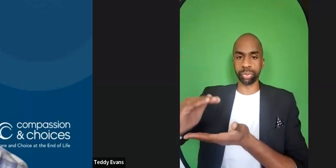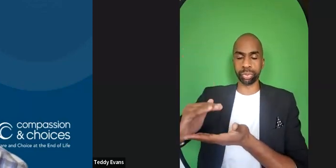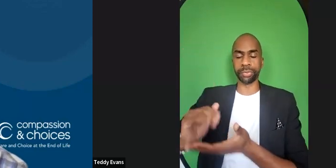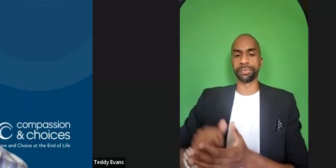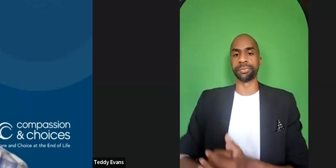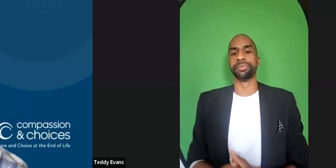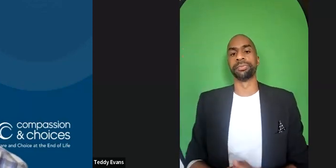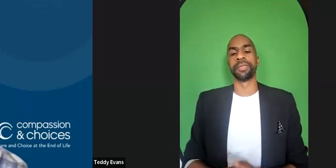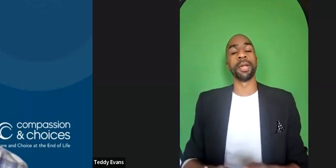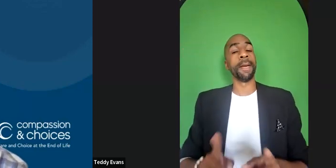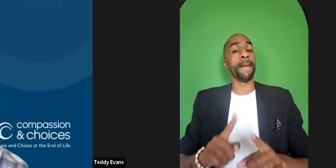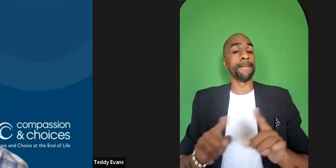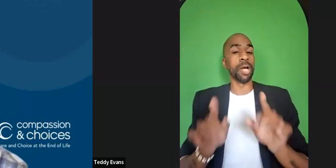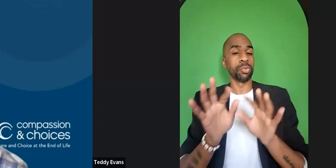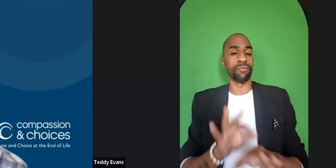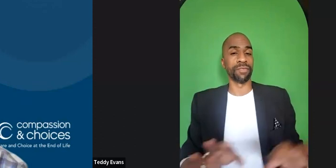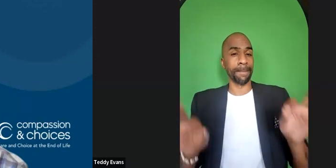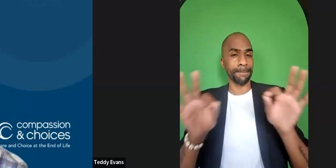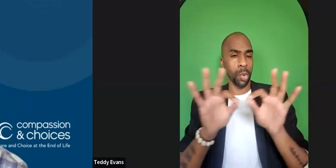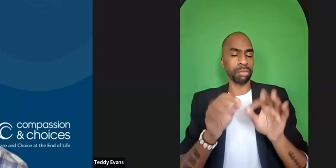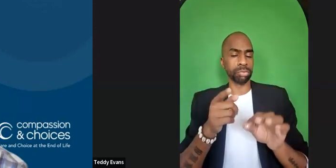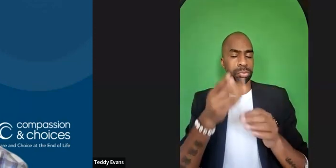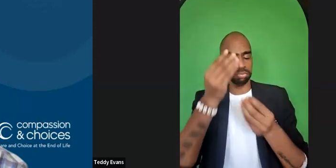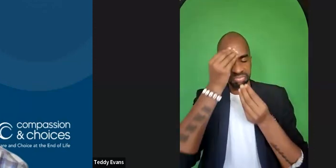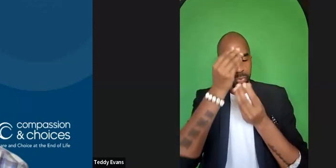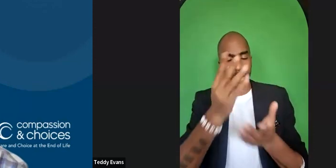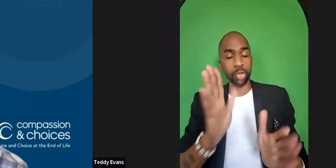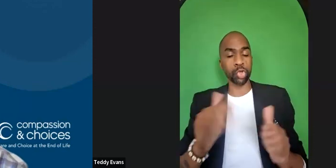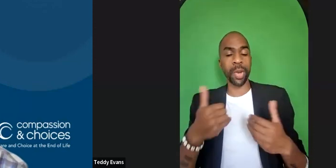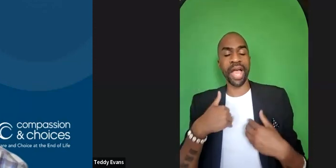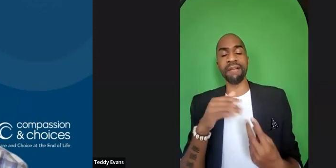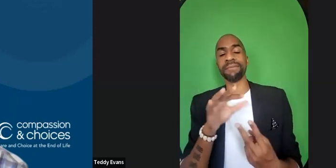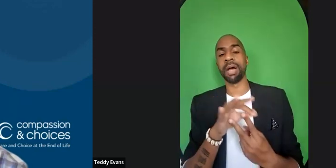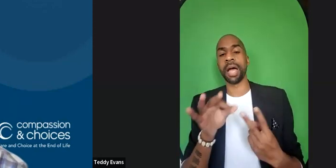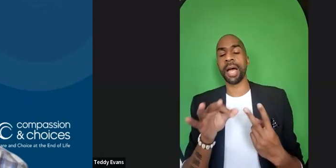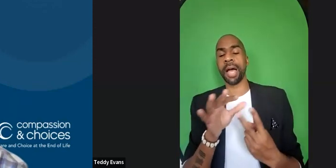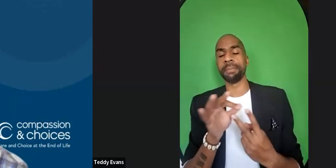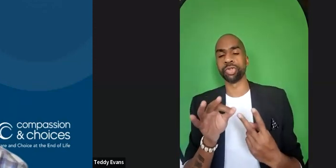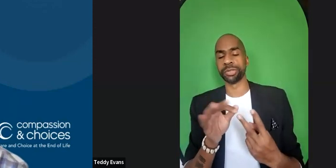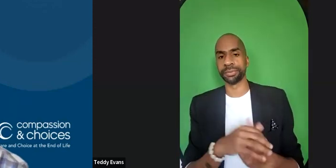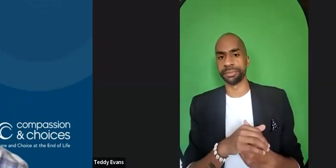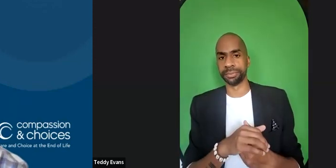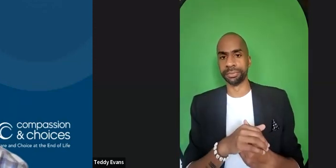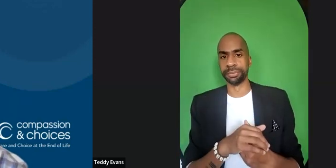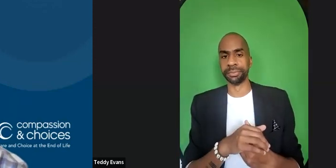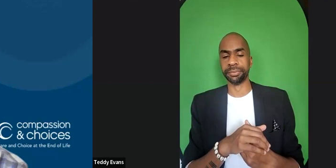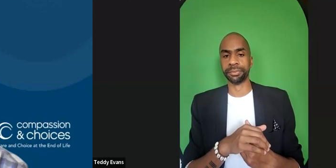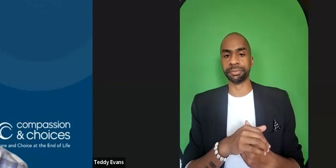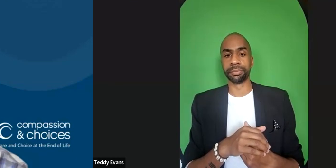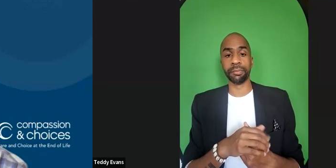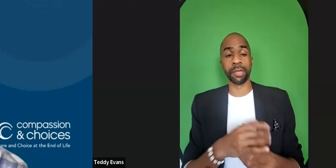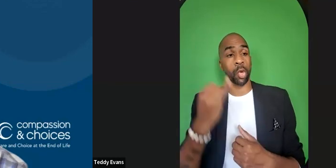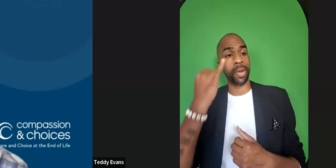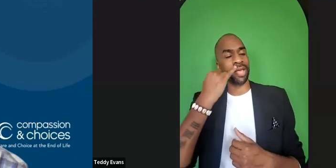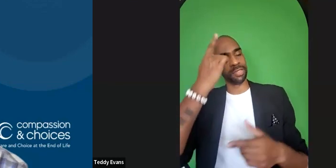think the key really is that you do have options to stop life prolonging treatments if you get to a place where you want to, and